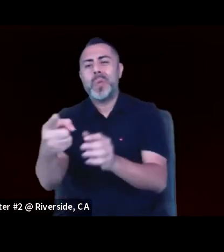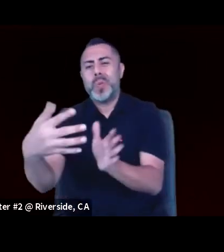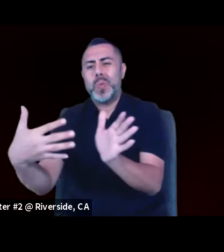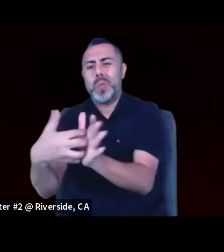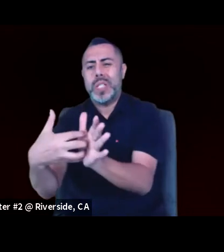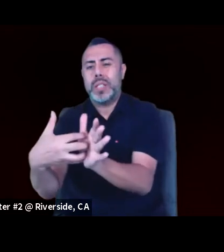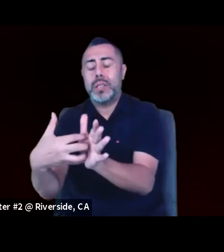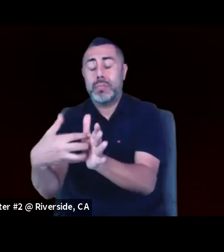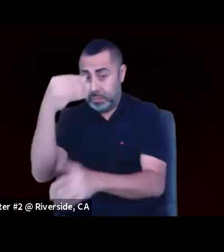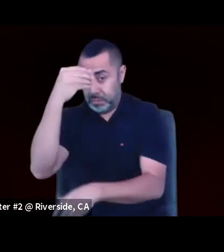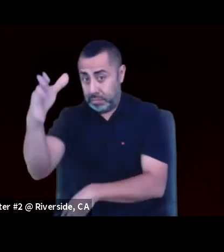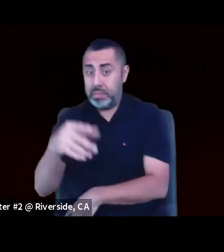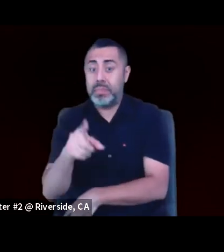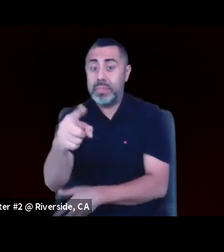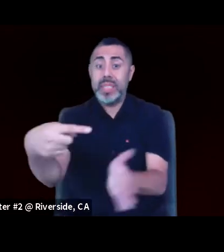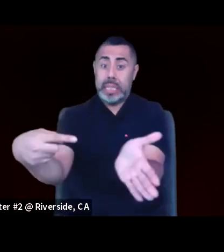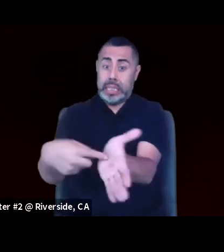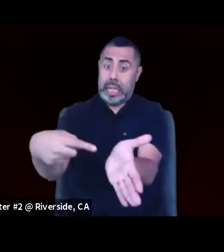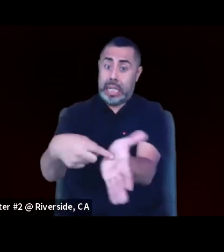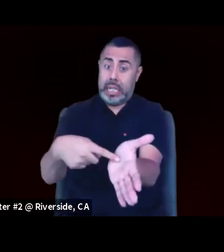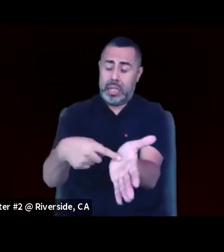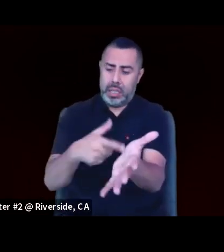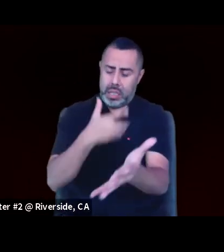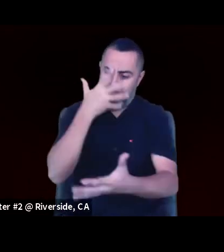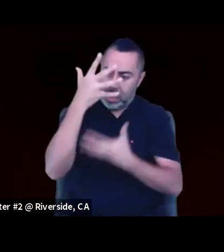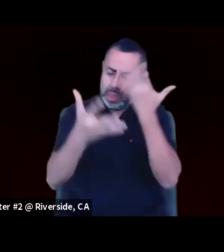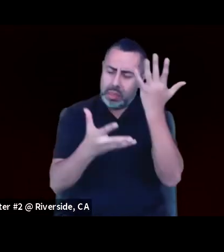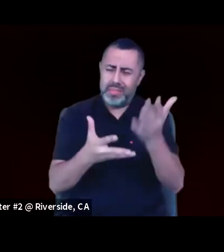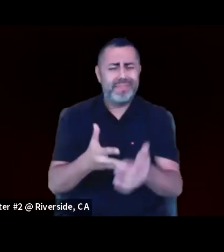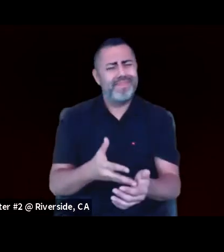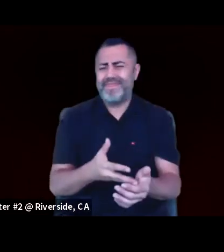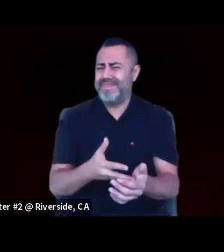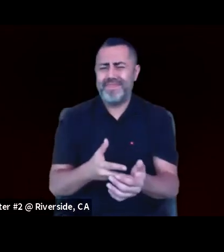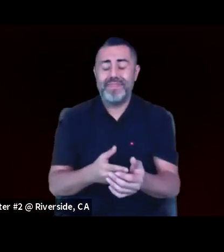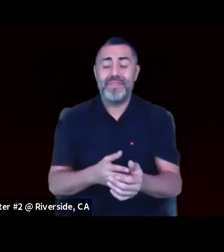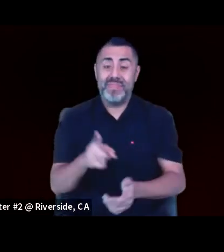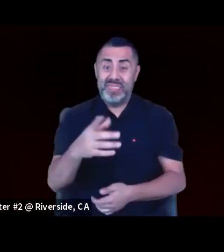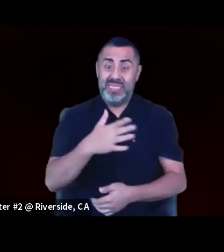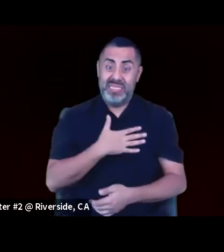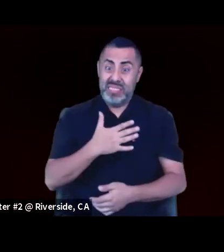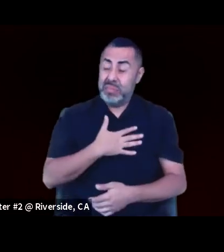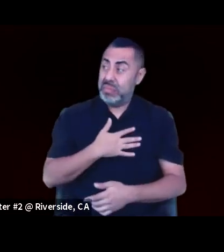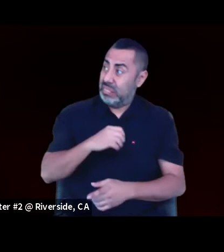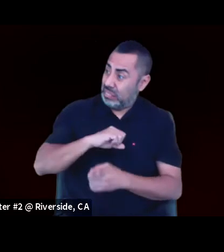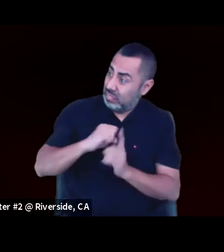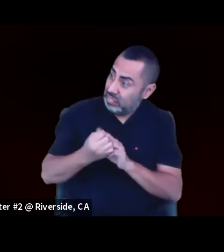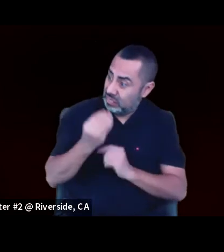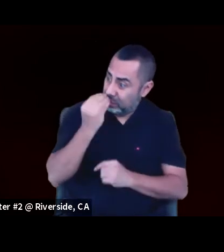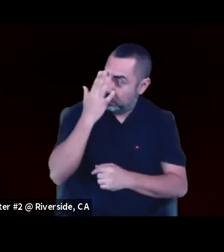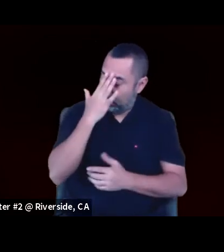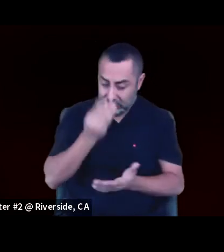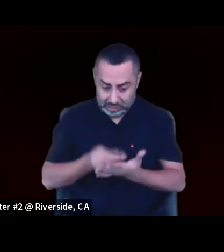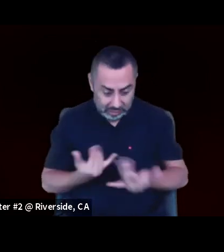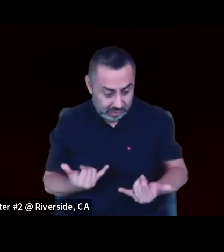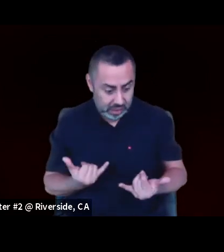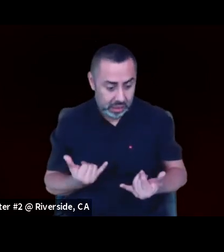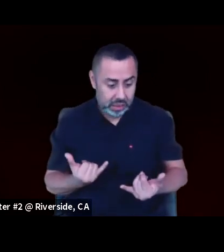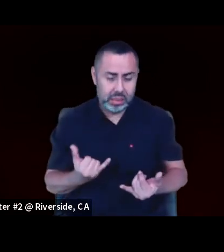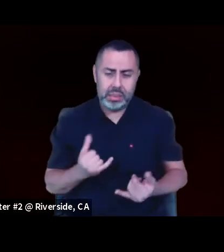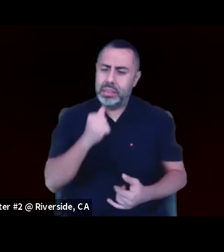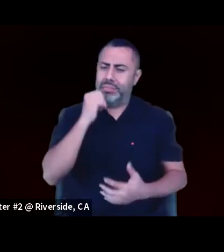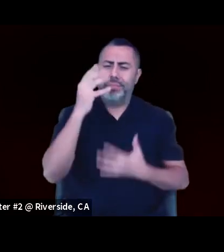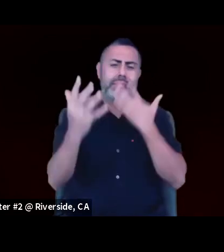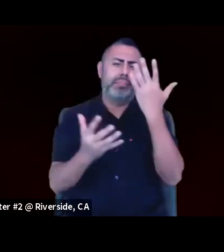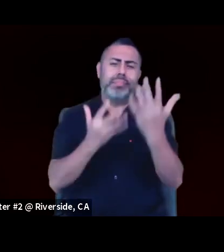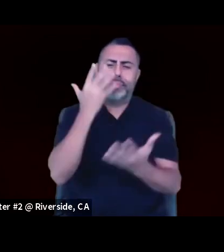shameful. Your financial reality is not shameful. Your precarity is not shameful. It